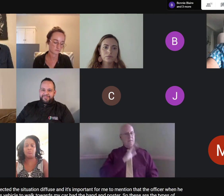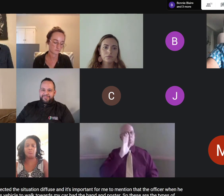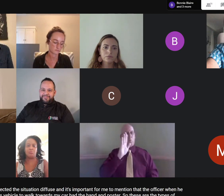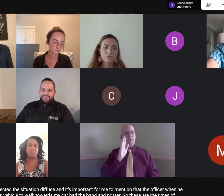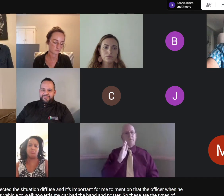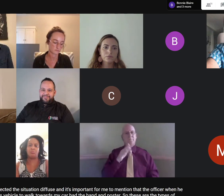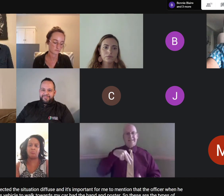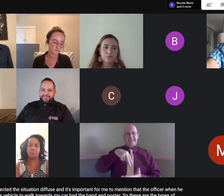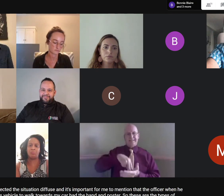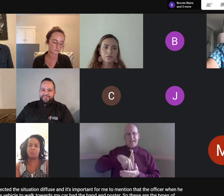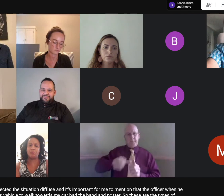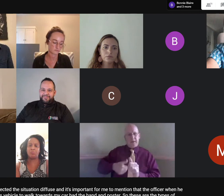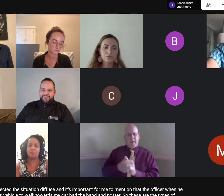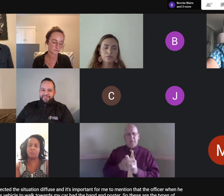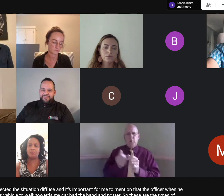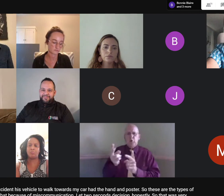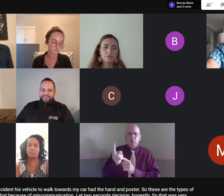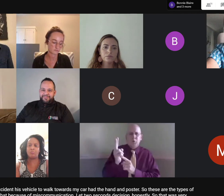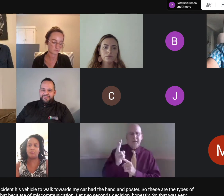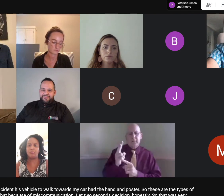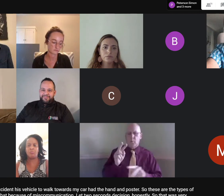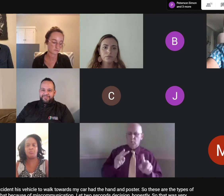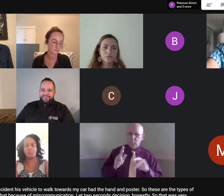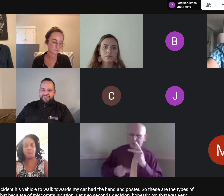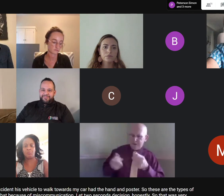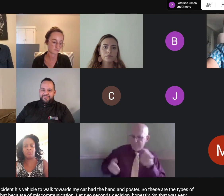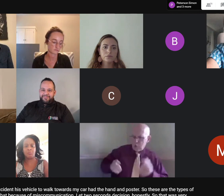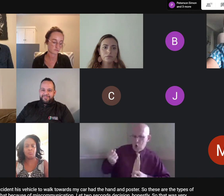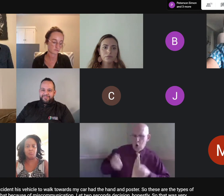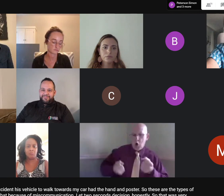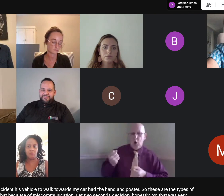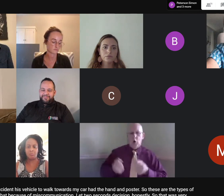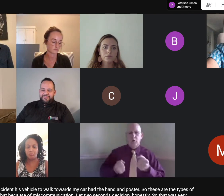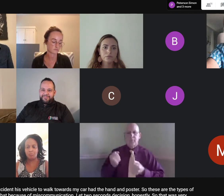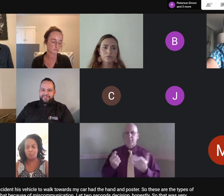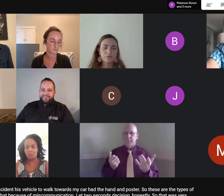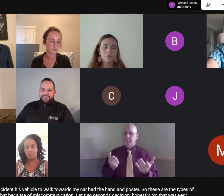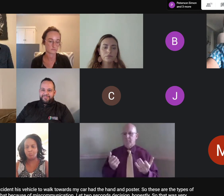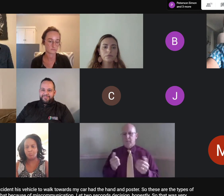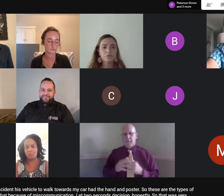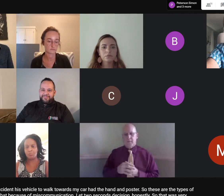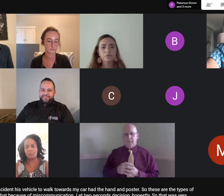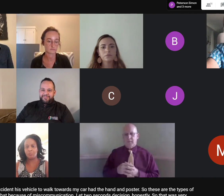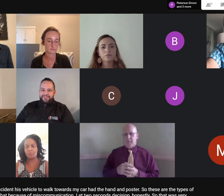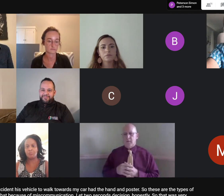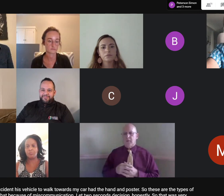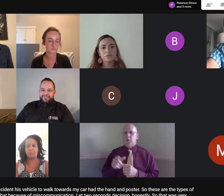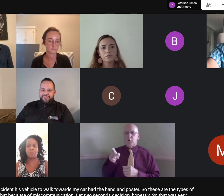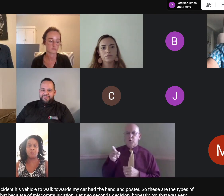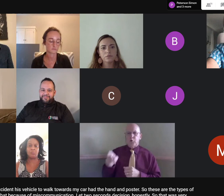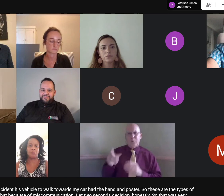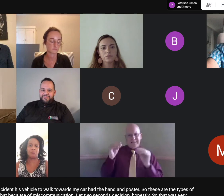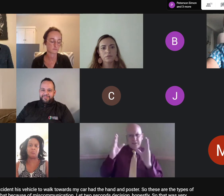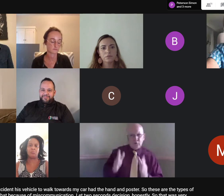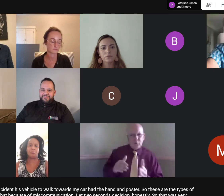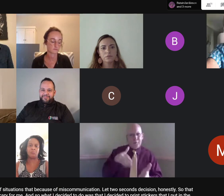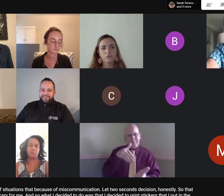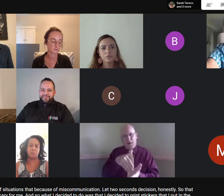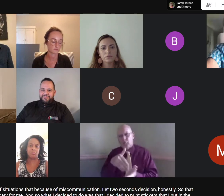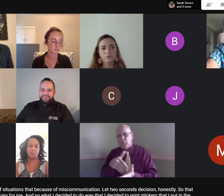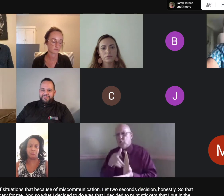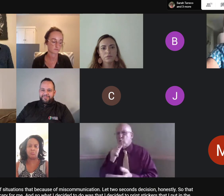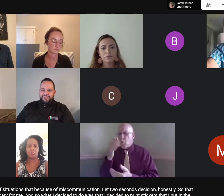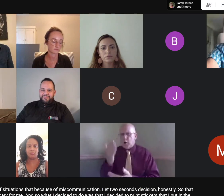your car for 2 seconds, see what kind of car you drive. Are you a National Rifle Association member? Are you a teacher? Are you a doctor? Who are